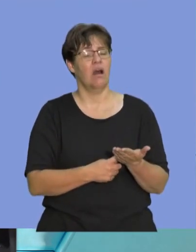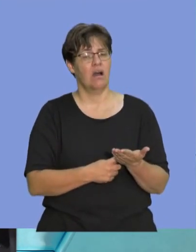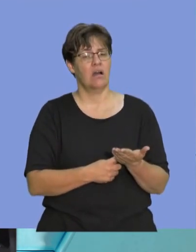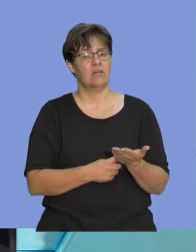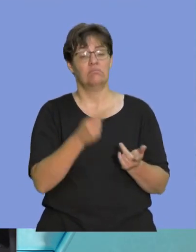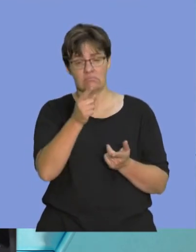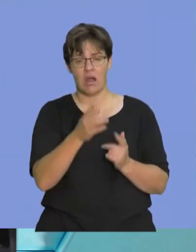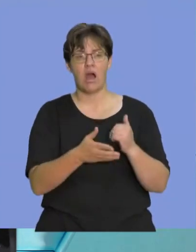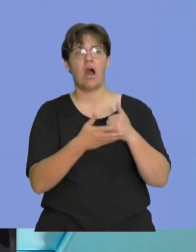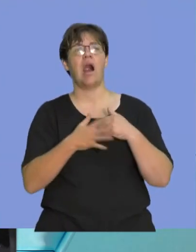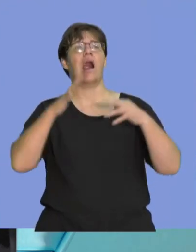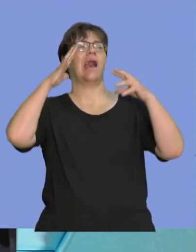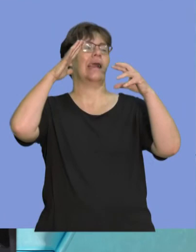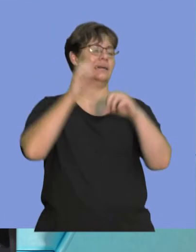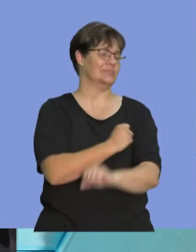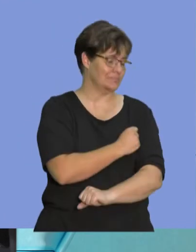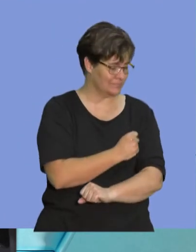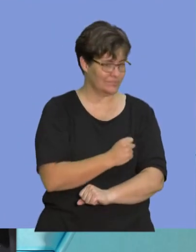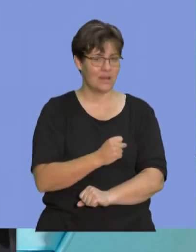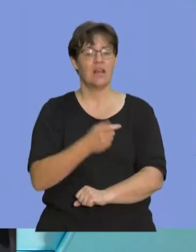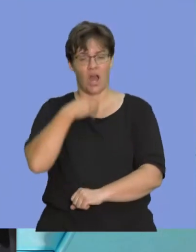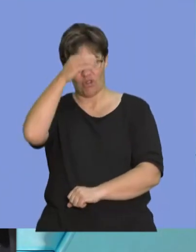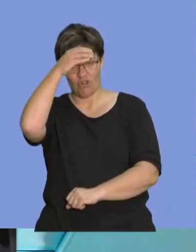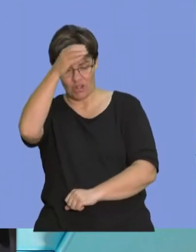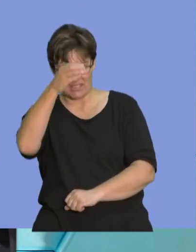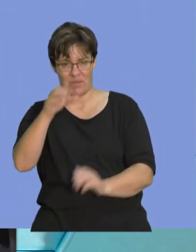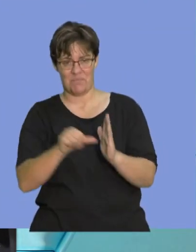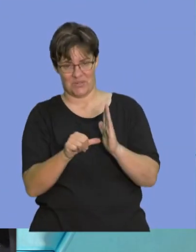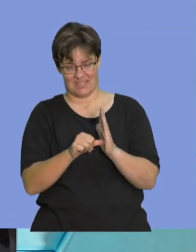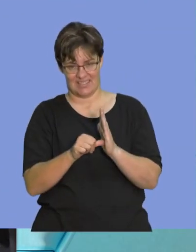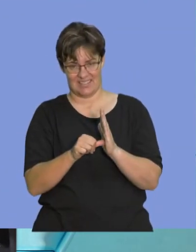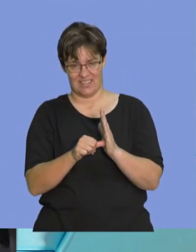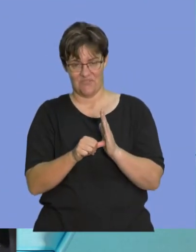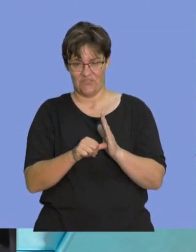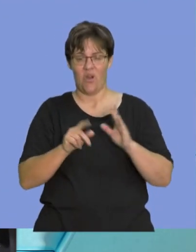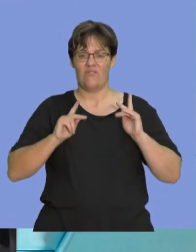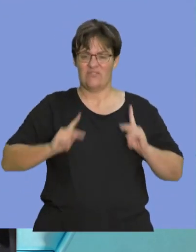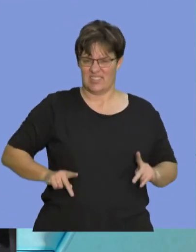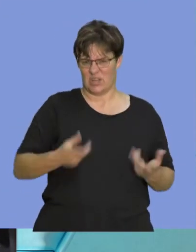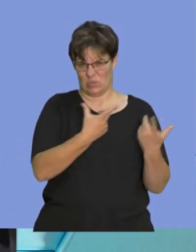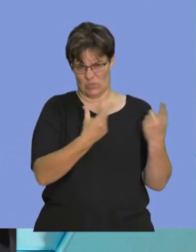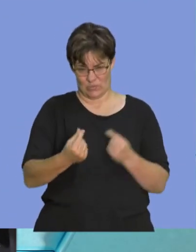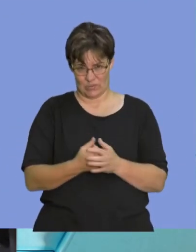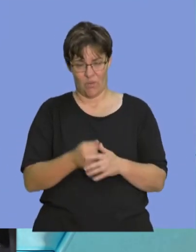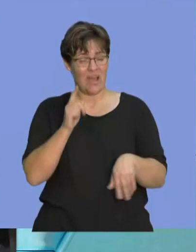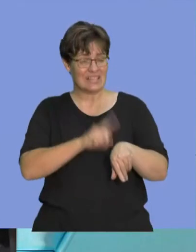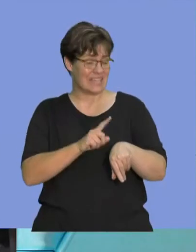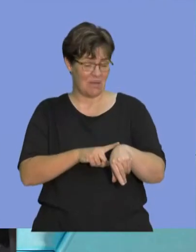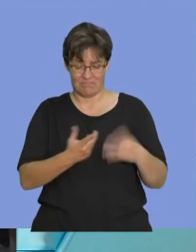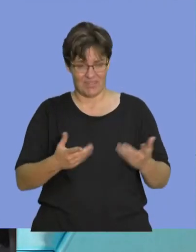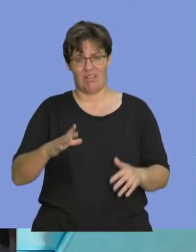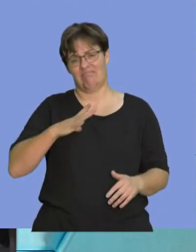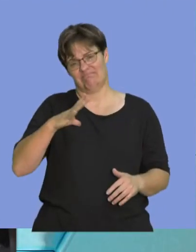that we have, they obviously, you know, help you to discover some of the fundamental concepts as far as, you know, the physics that we talk